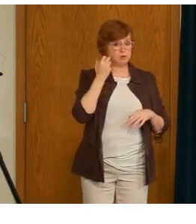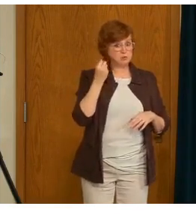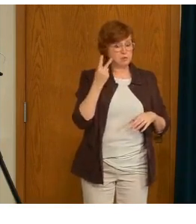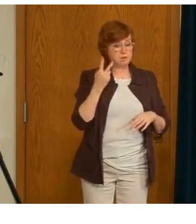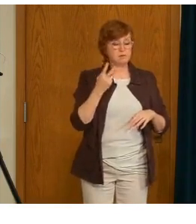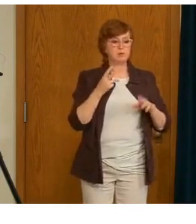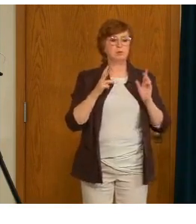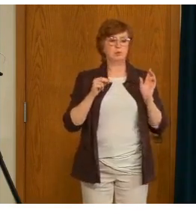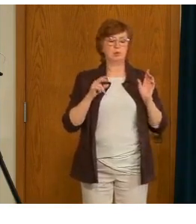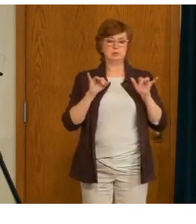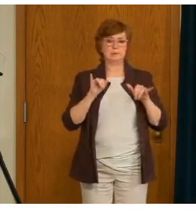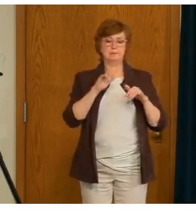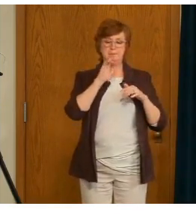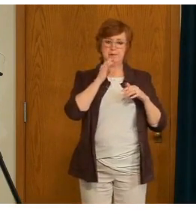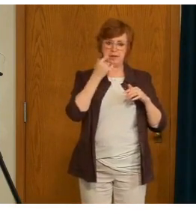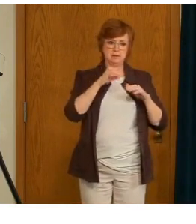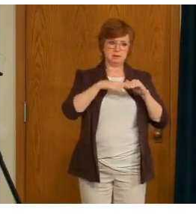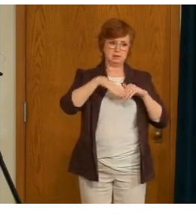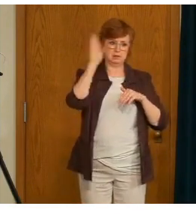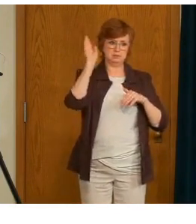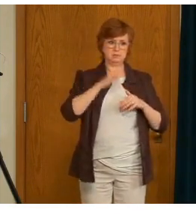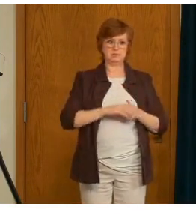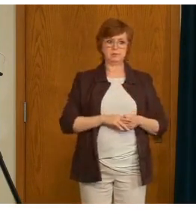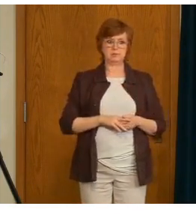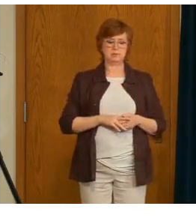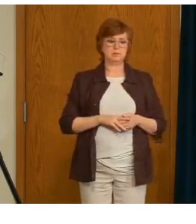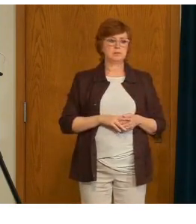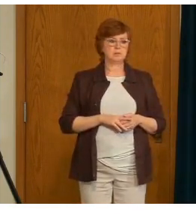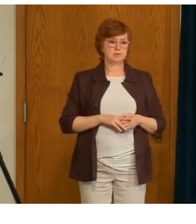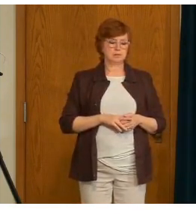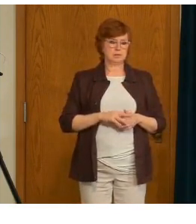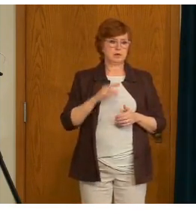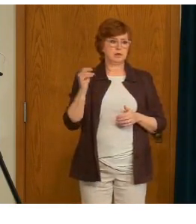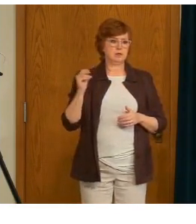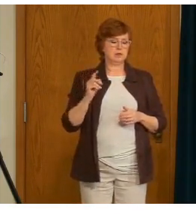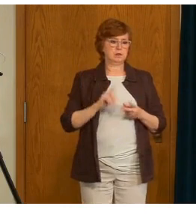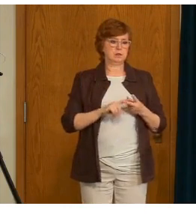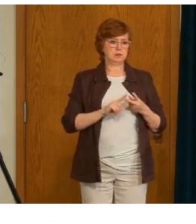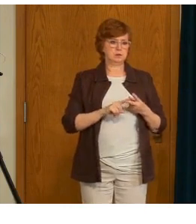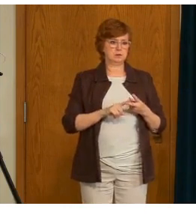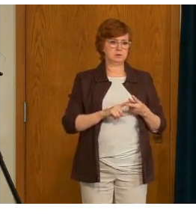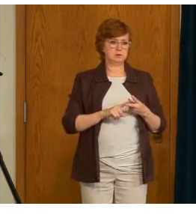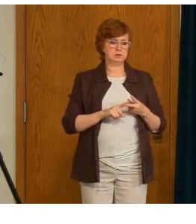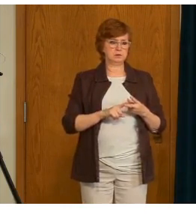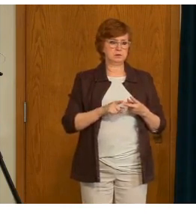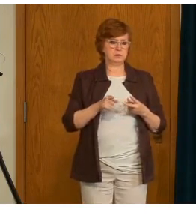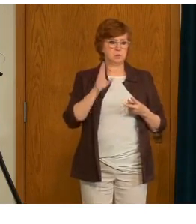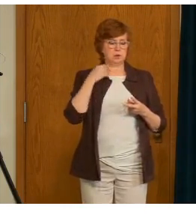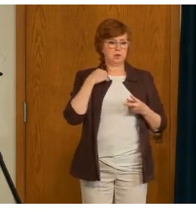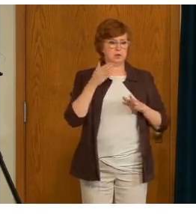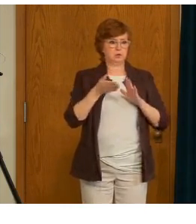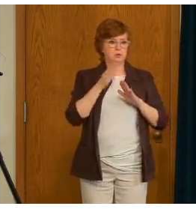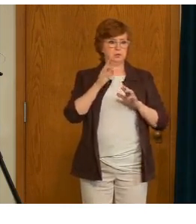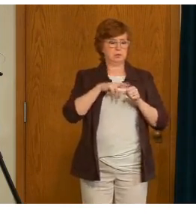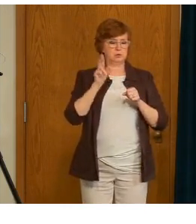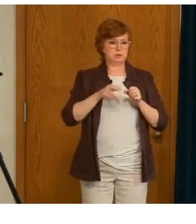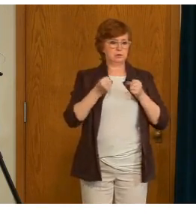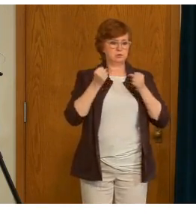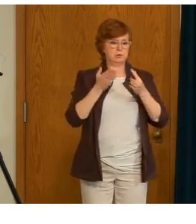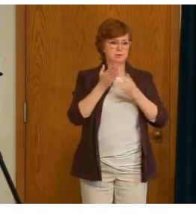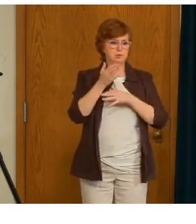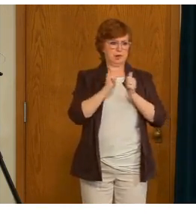of adults? No, it'll remain at 70% of 18 and older. Yes. Also, is there any plans to have the Regina